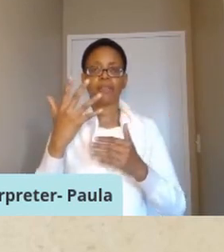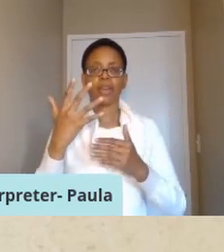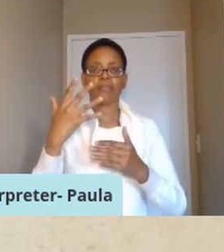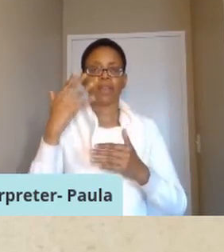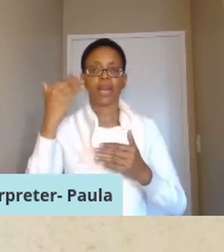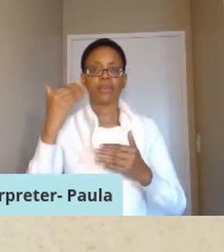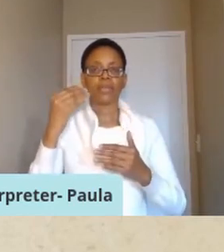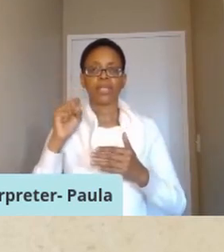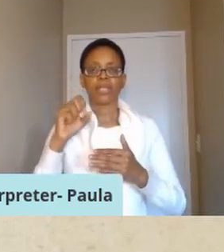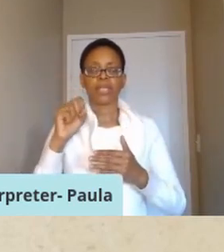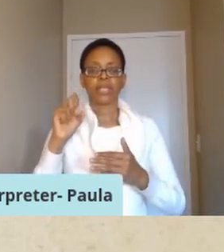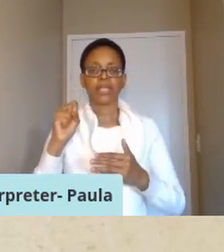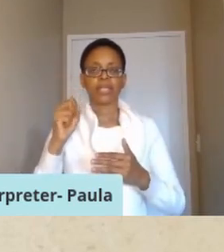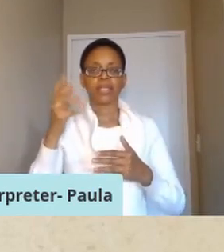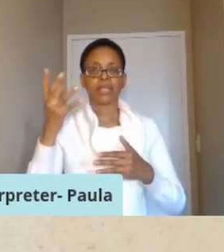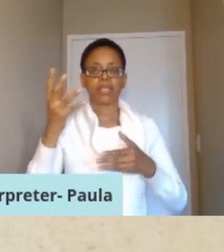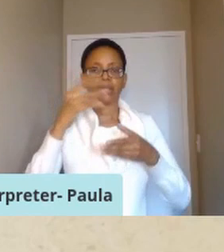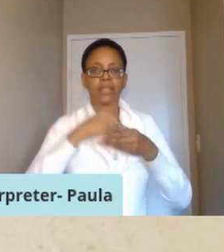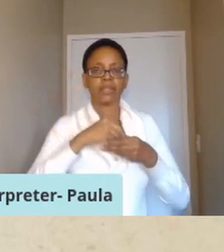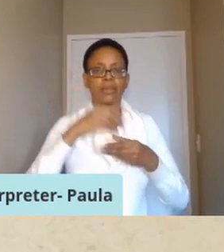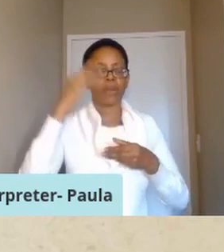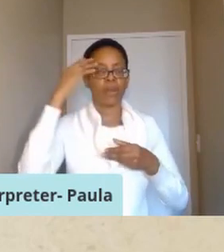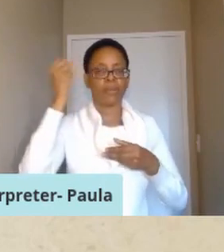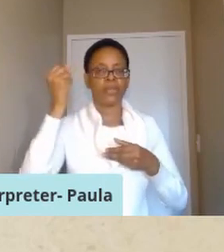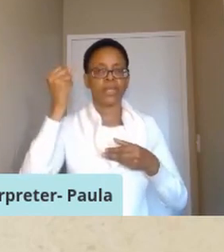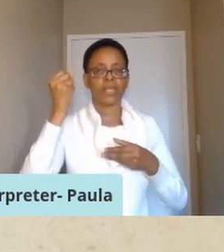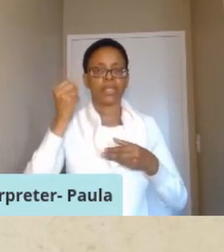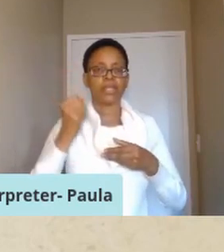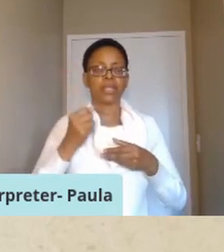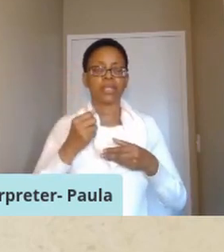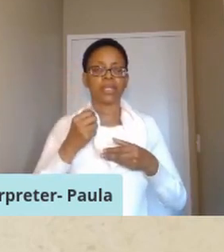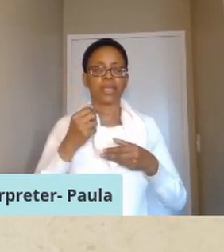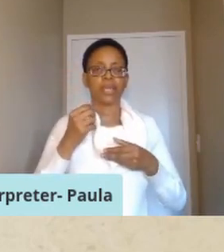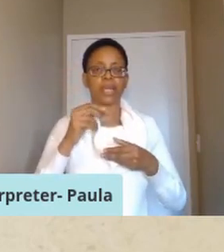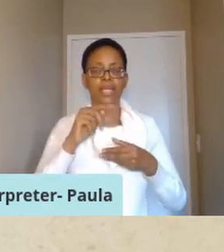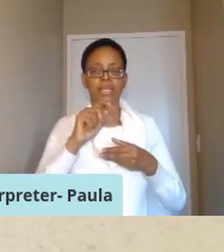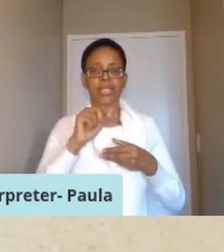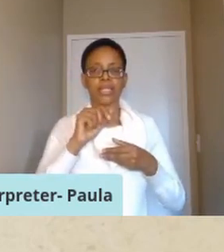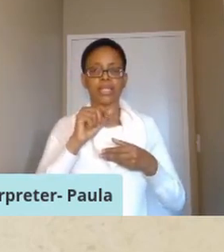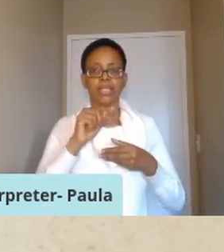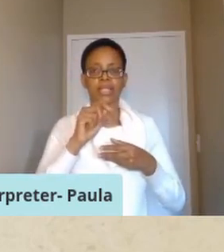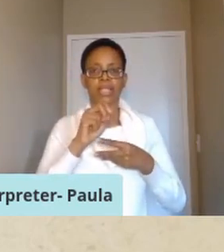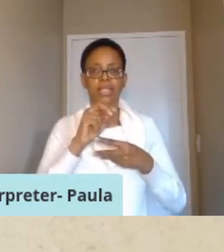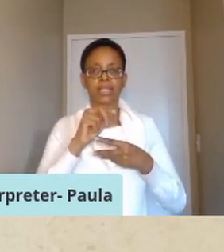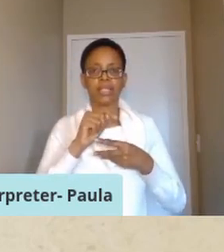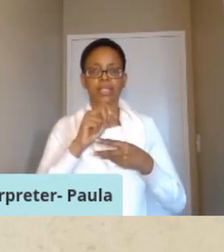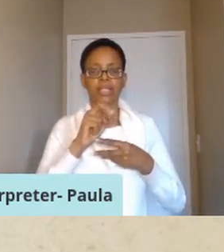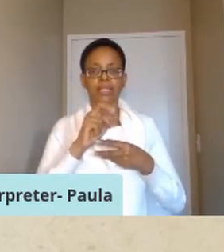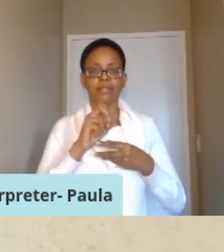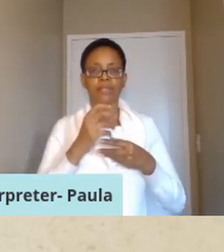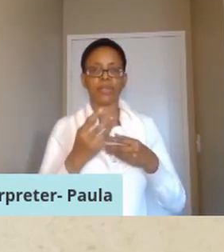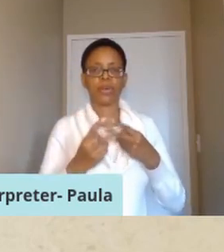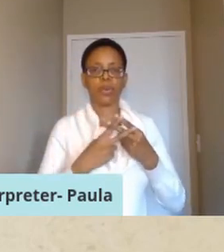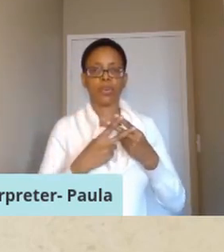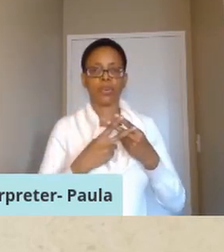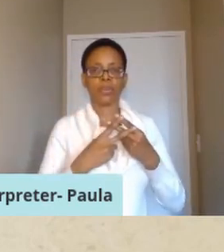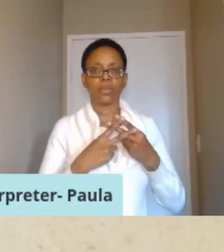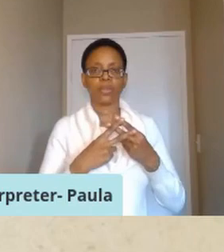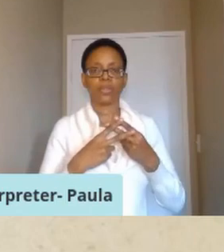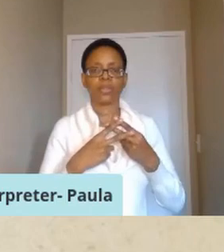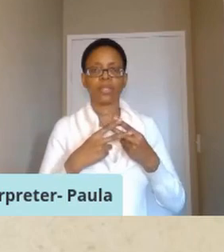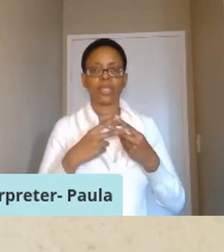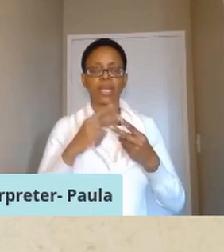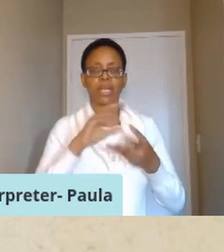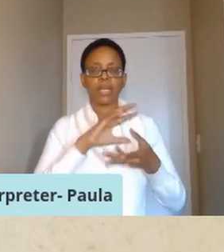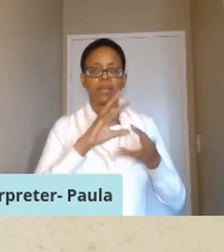forms it, and retentive imagination stores these forms. The compositive sense combines the form in the